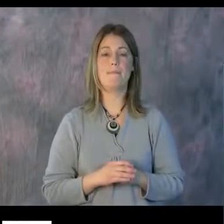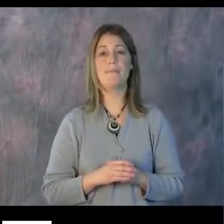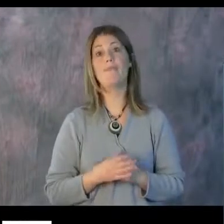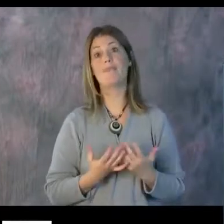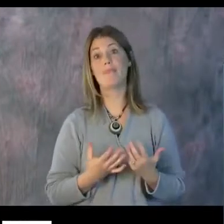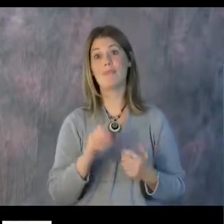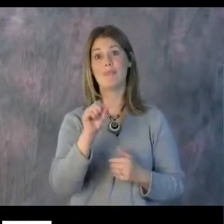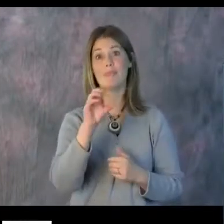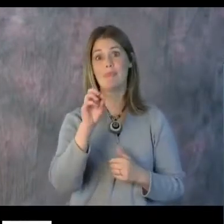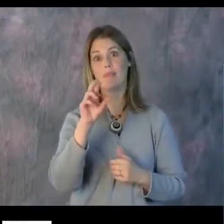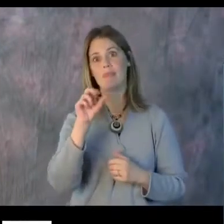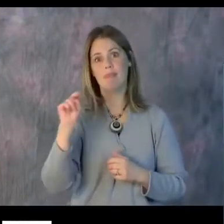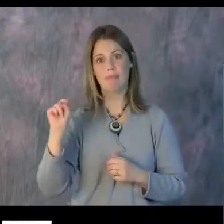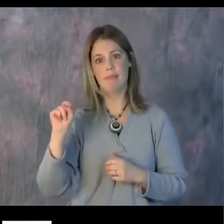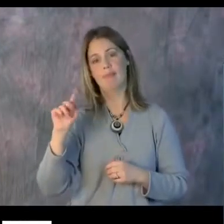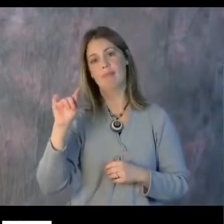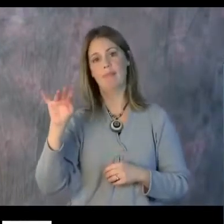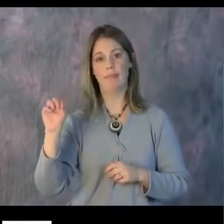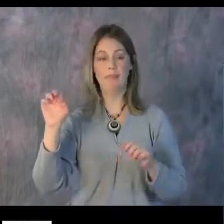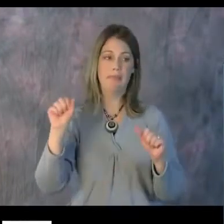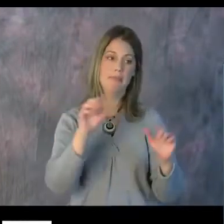next.